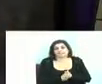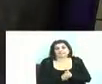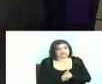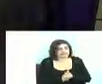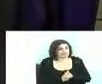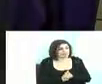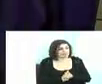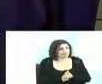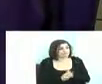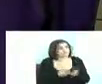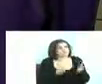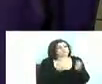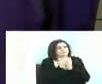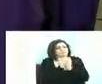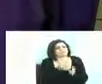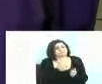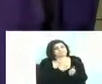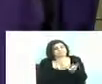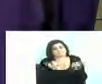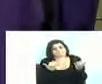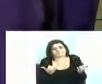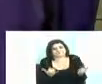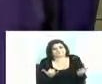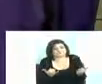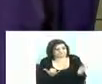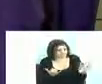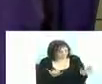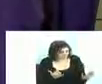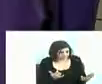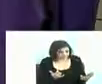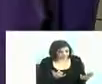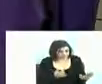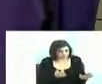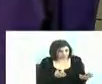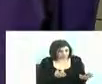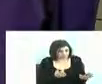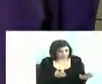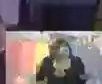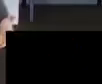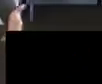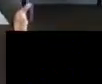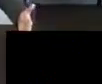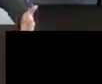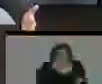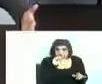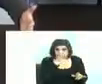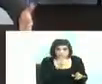Go there with me now. And so you have to understand Jacob's story. He's there,